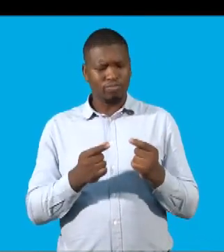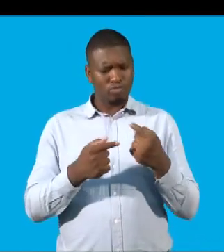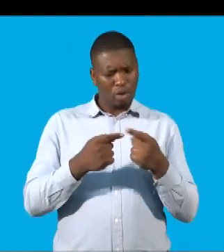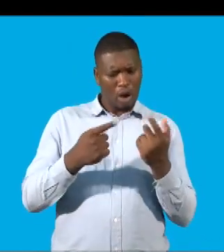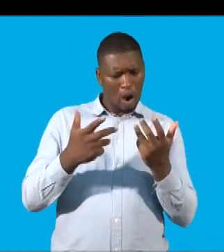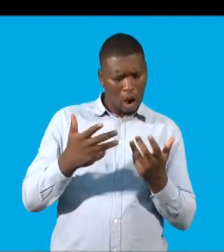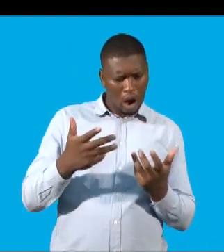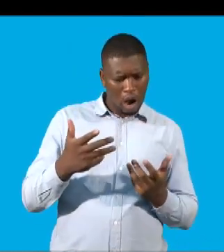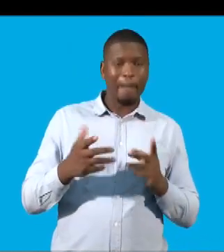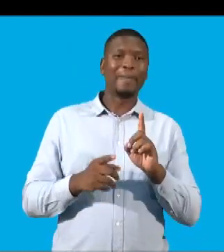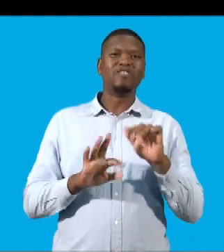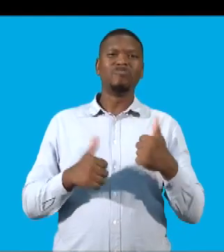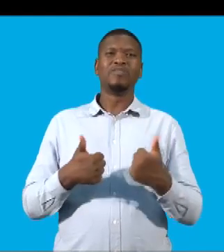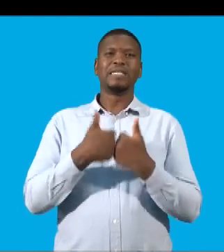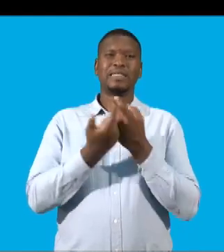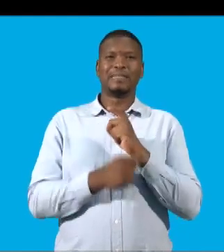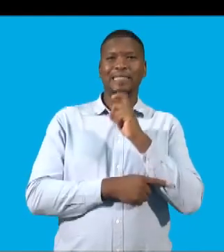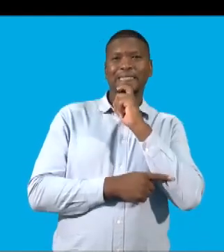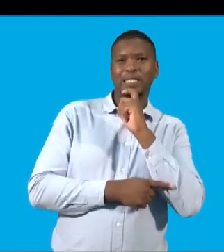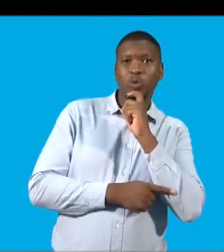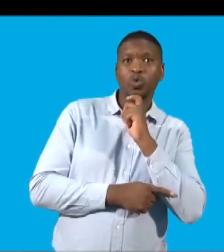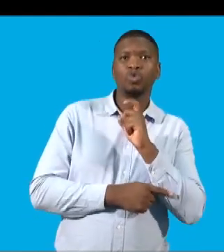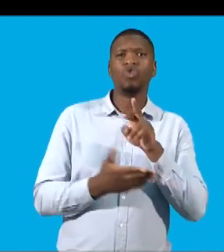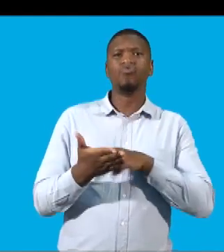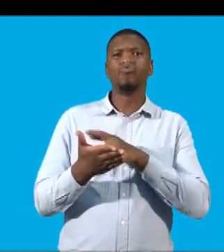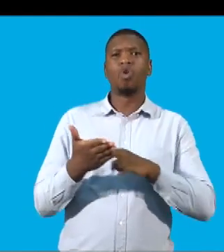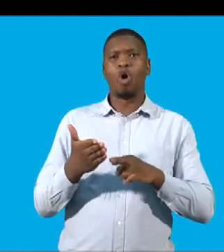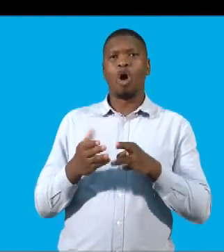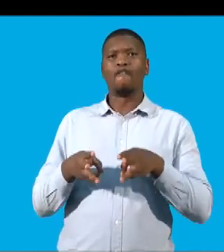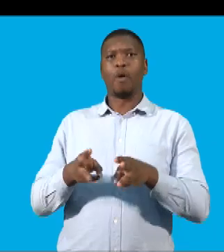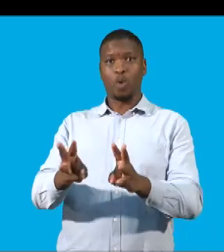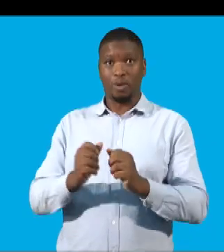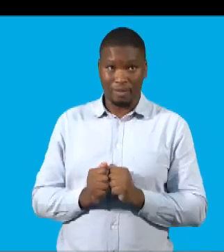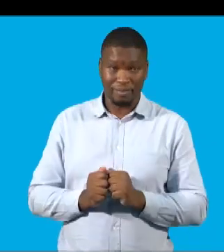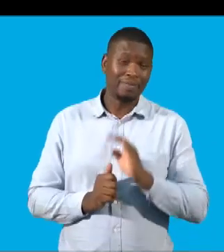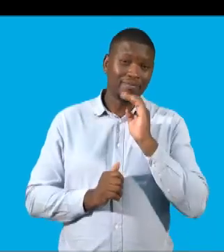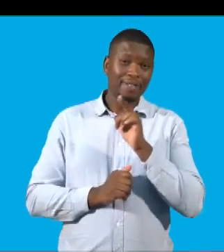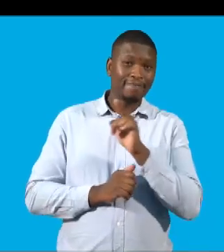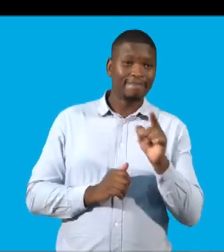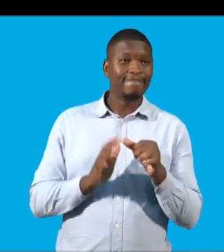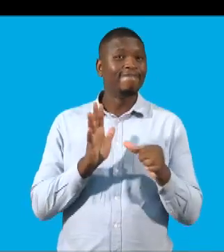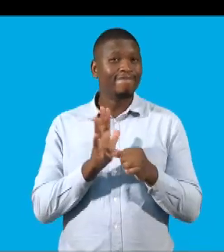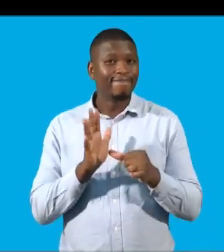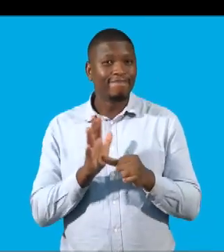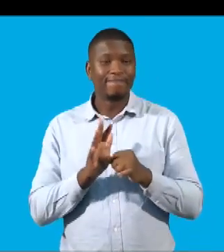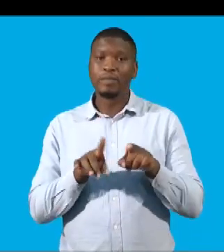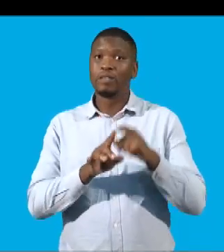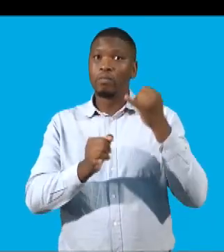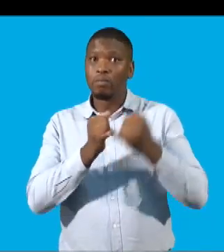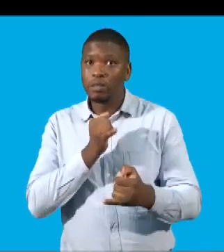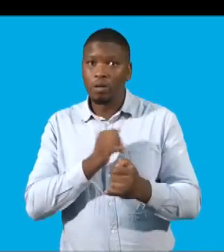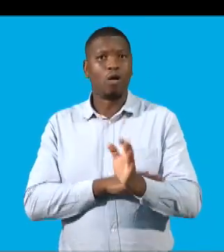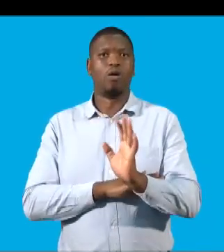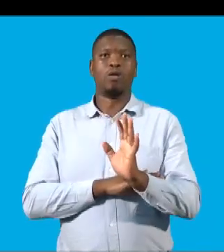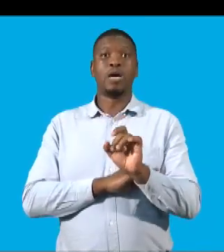common difference but end up using the formula that has a common ratio. So it's very important that you do